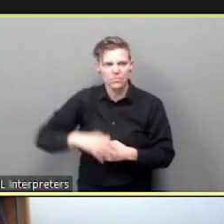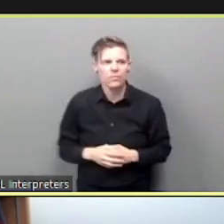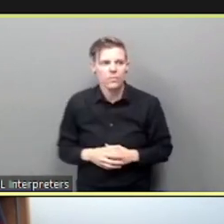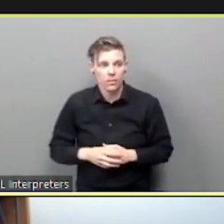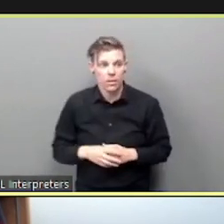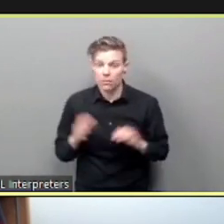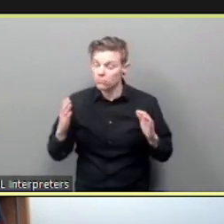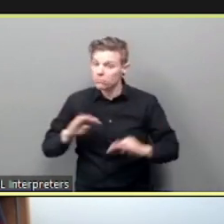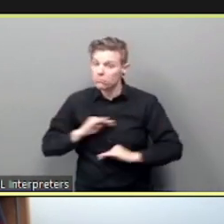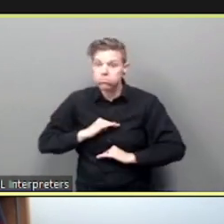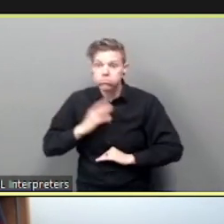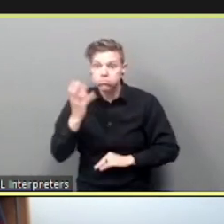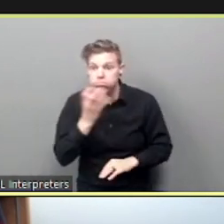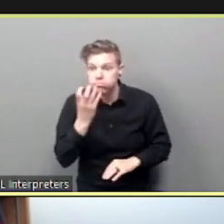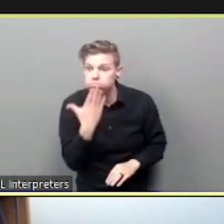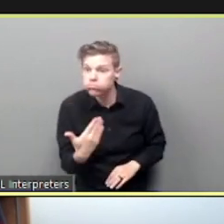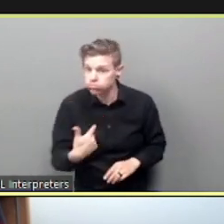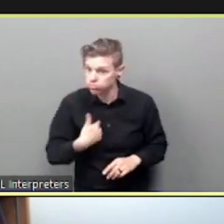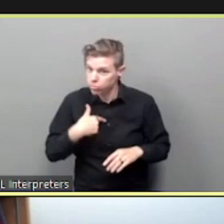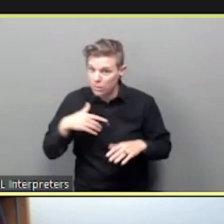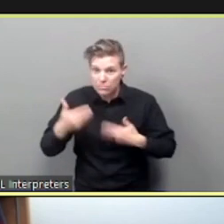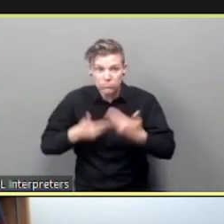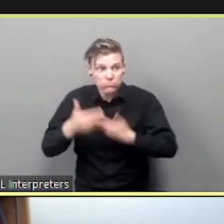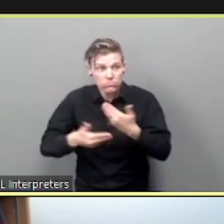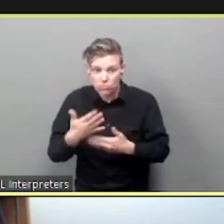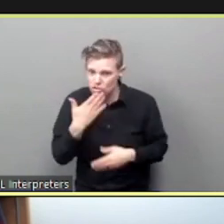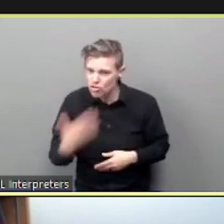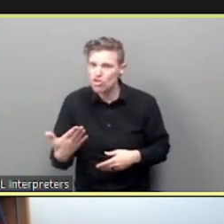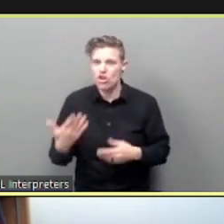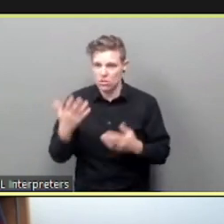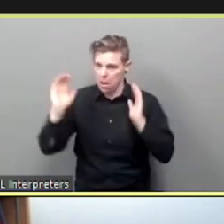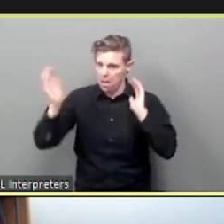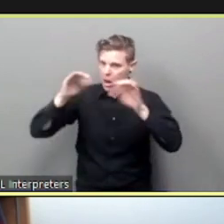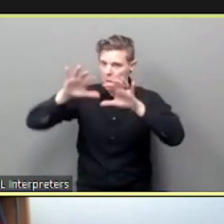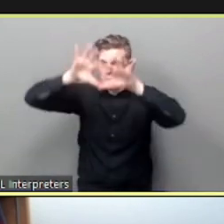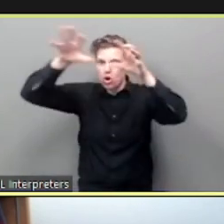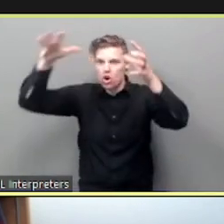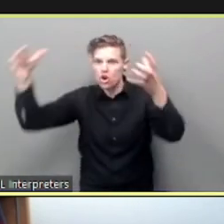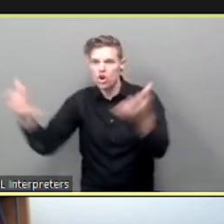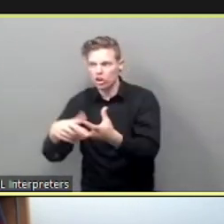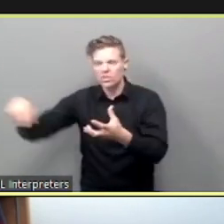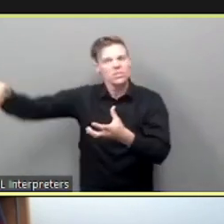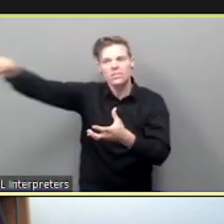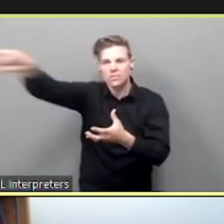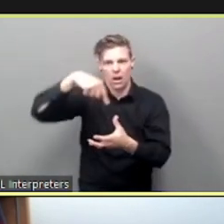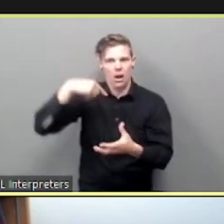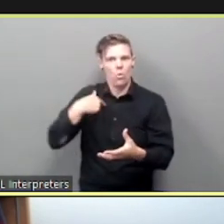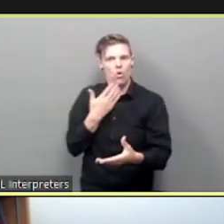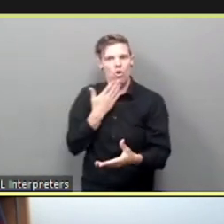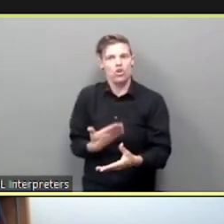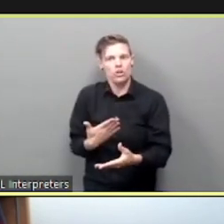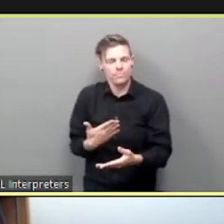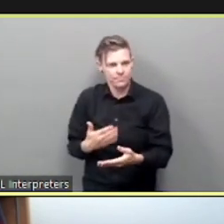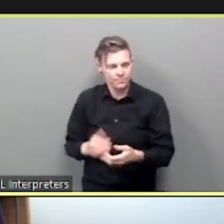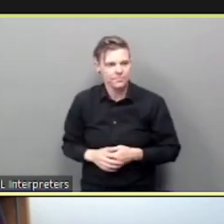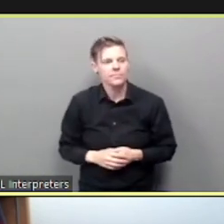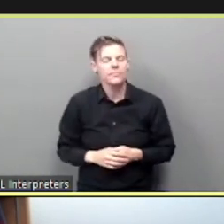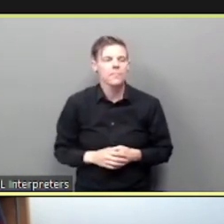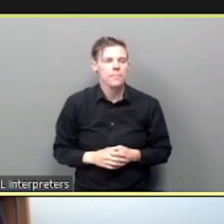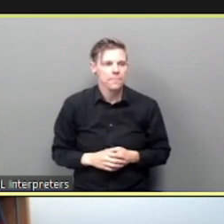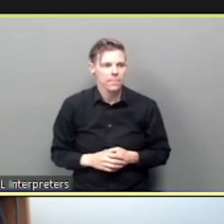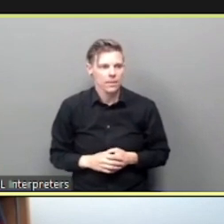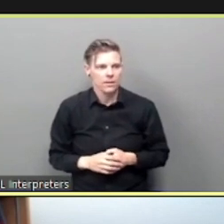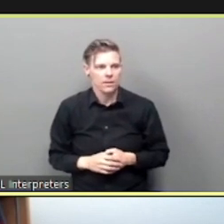in our region of the world. But I think what's very interesting is that the converse of this